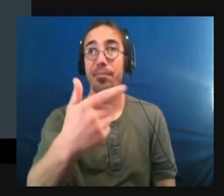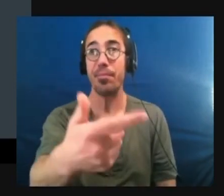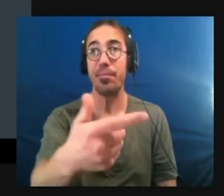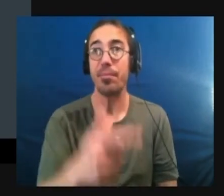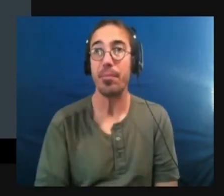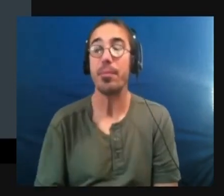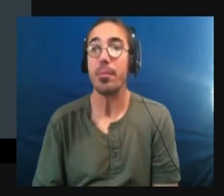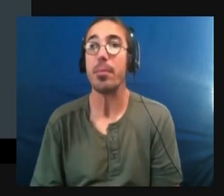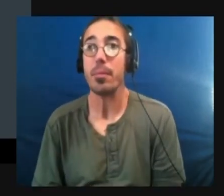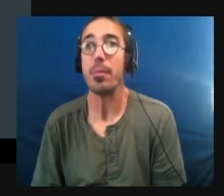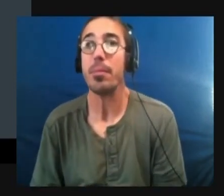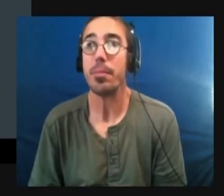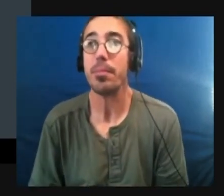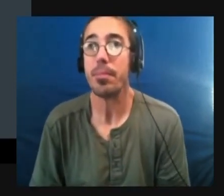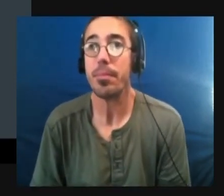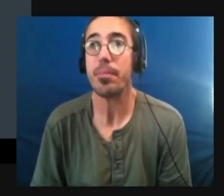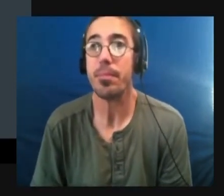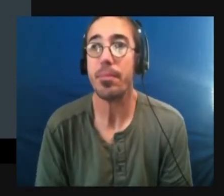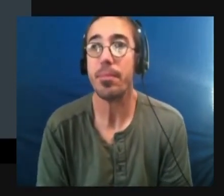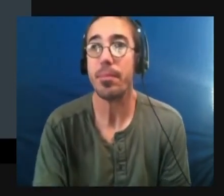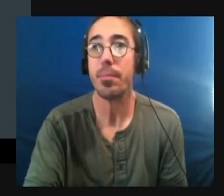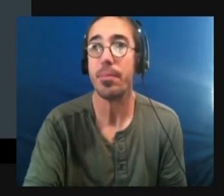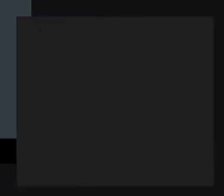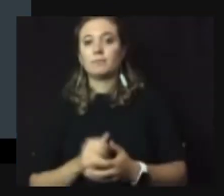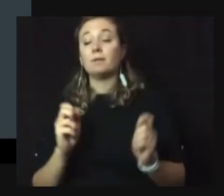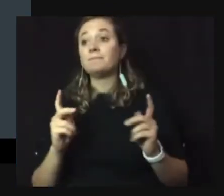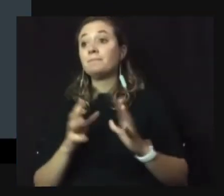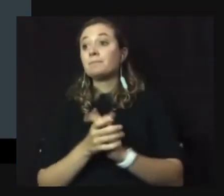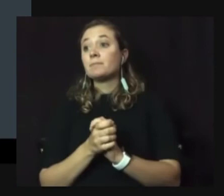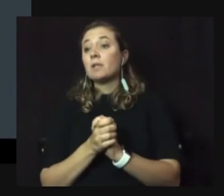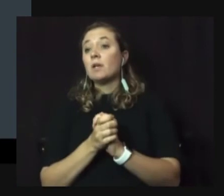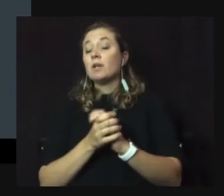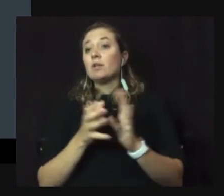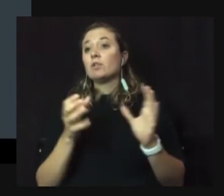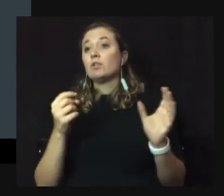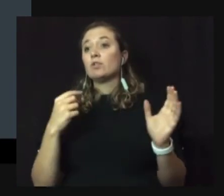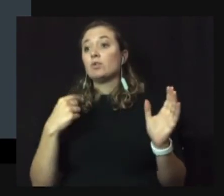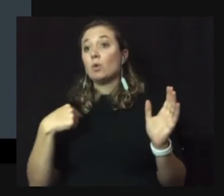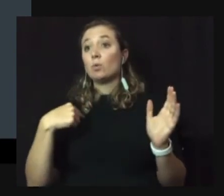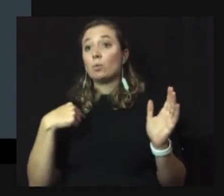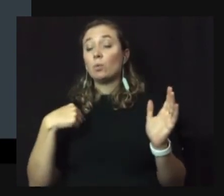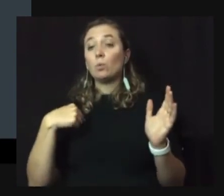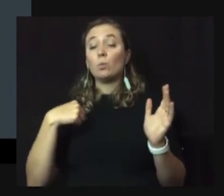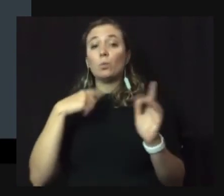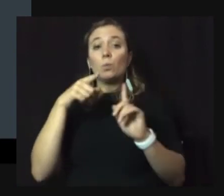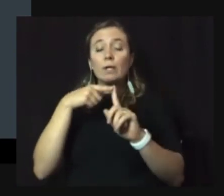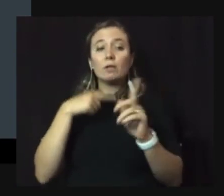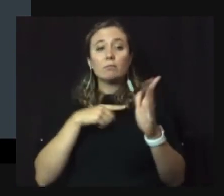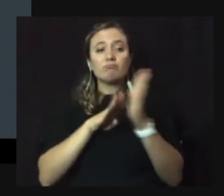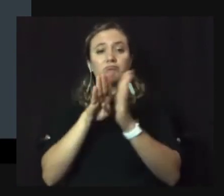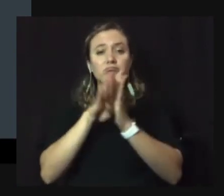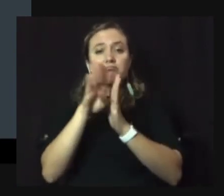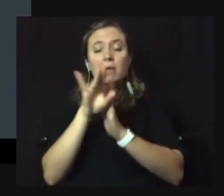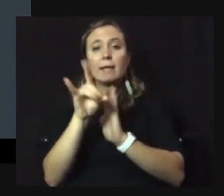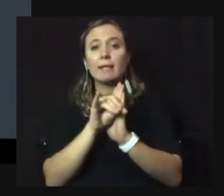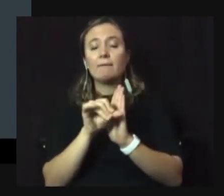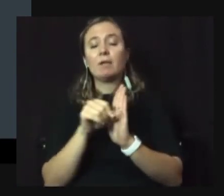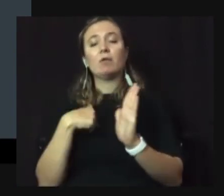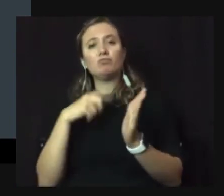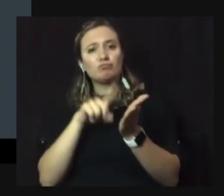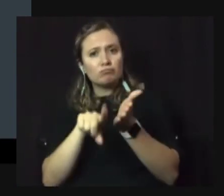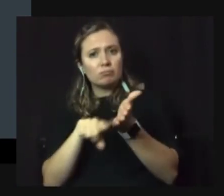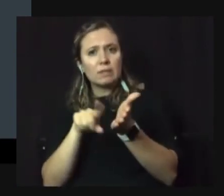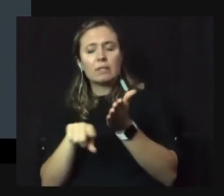yourself. So when we are developing identity, I have looked into the literature. There's a lot of different ways.